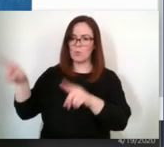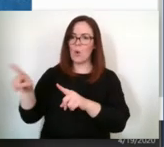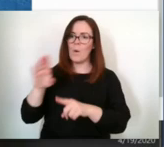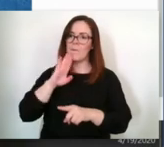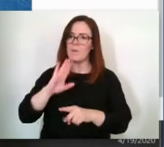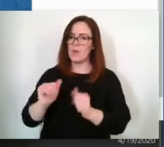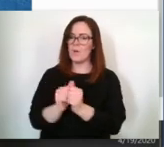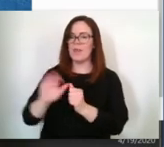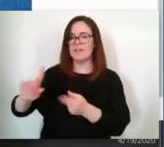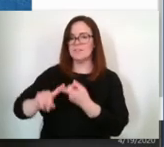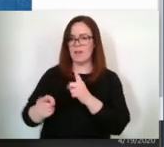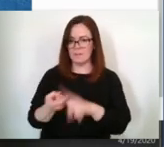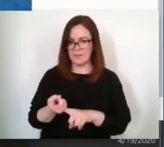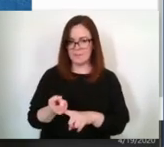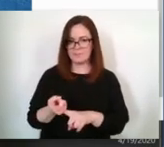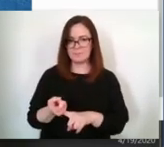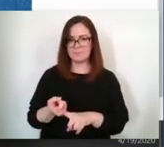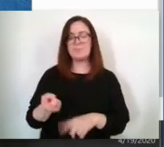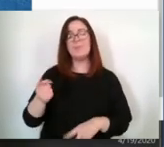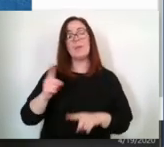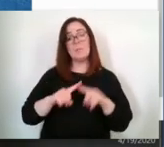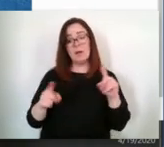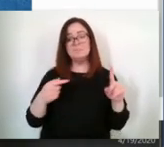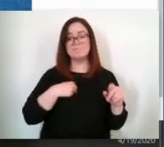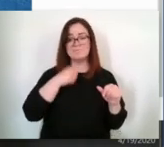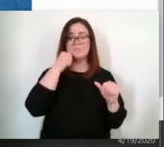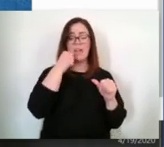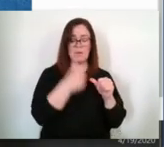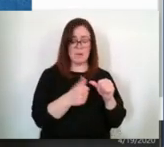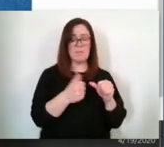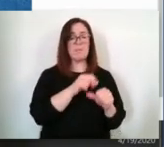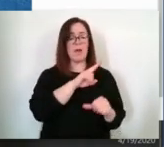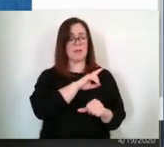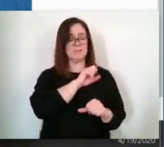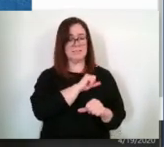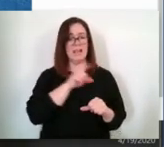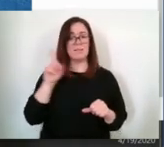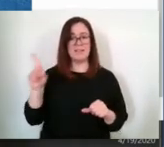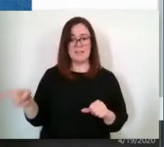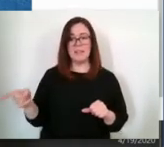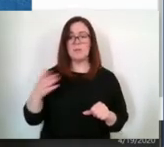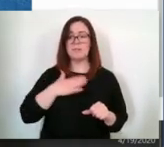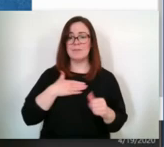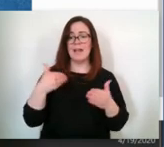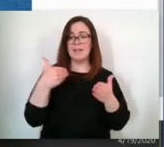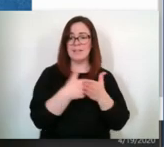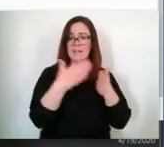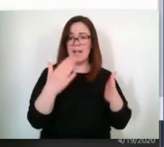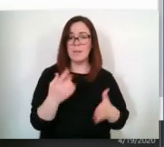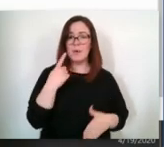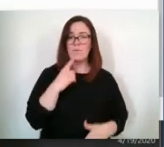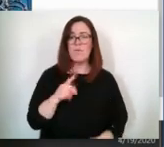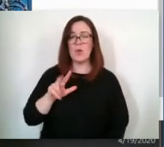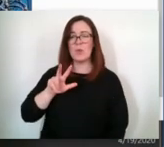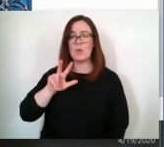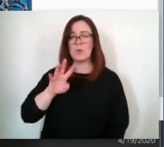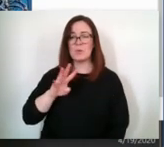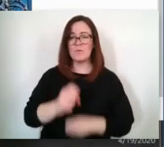But I remember him, my Uncle Sam, my neighbor for 34 years, the dreamer.